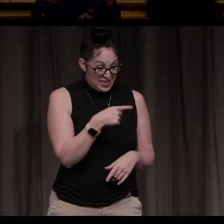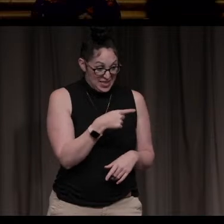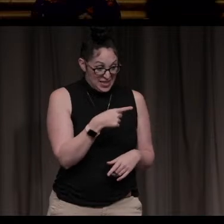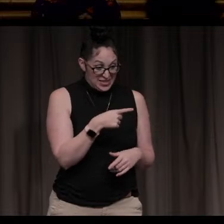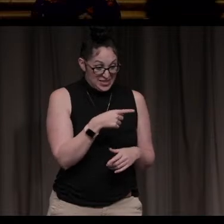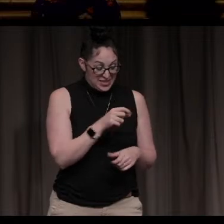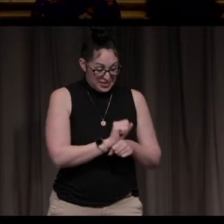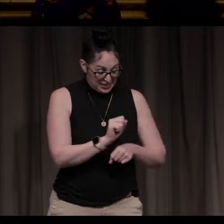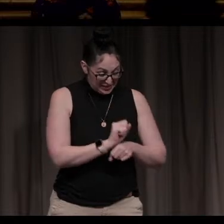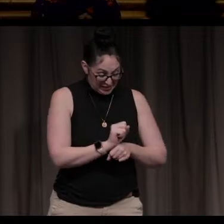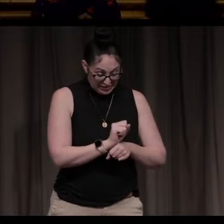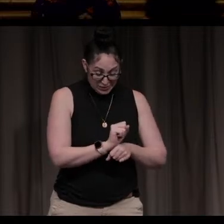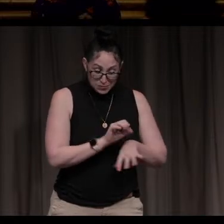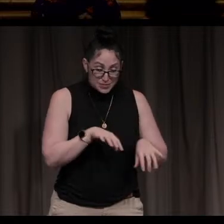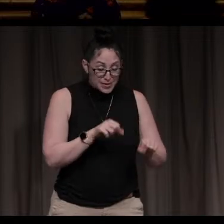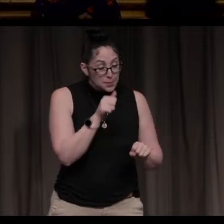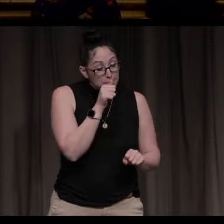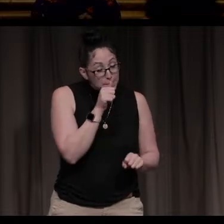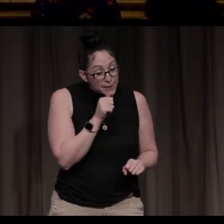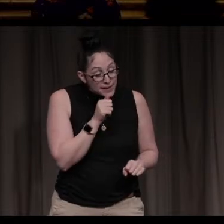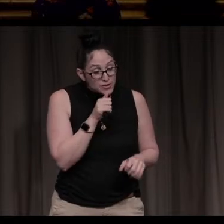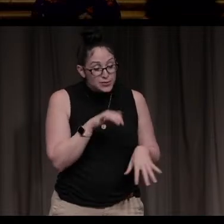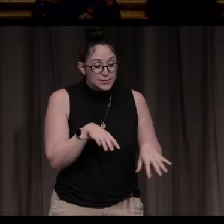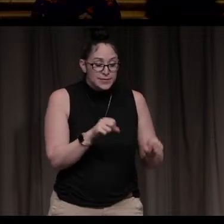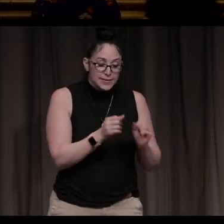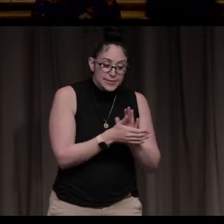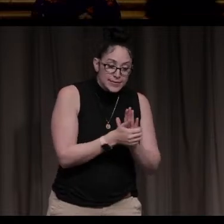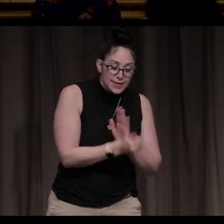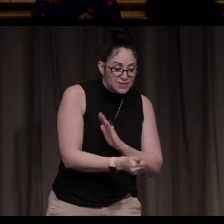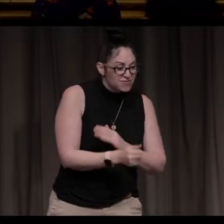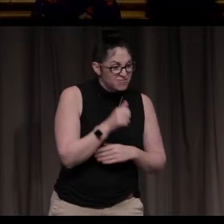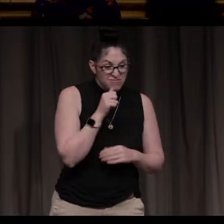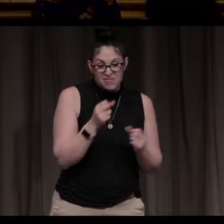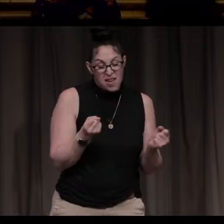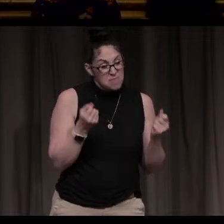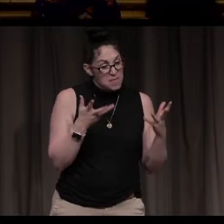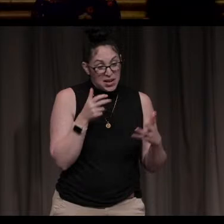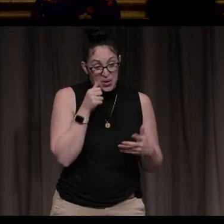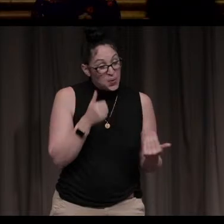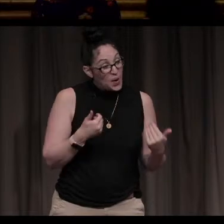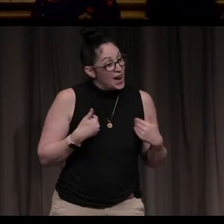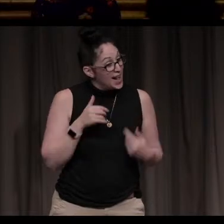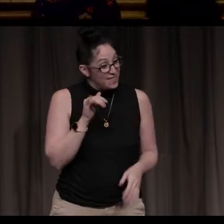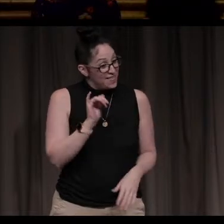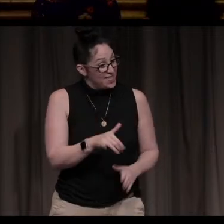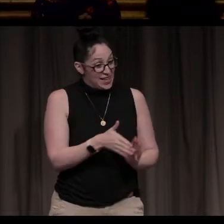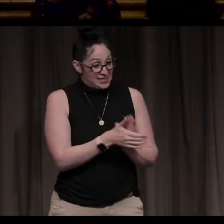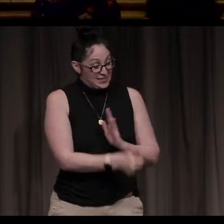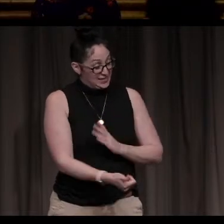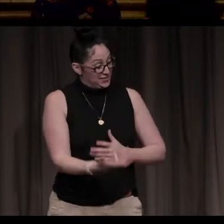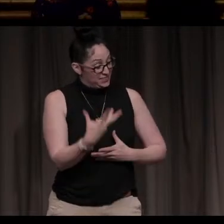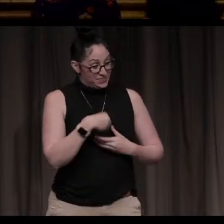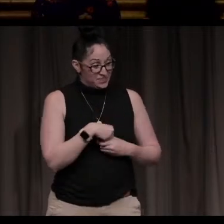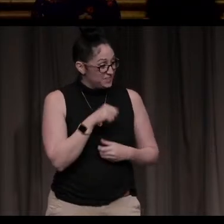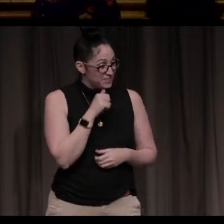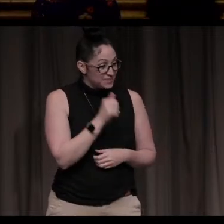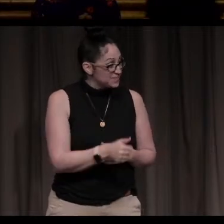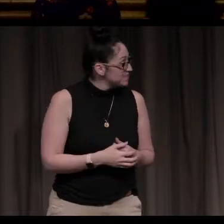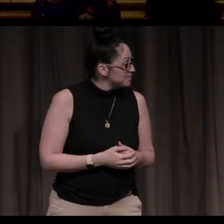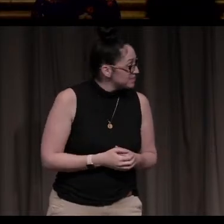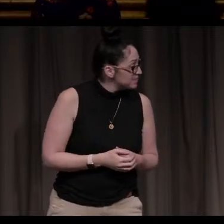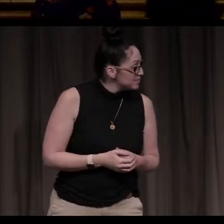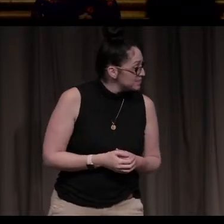patience, skills, and not many girls have that. They're all like, I just want this